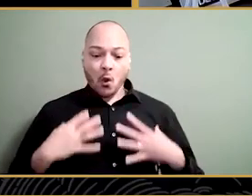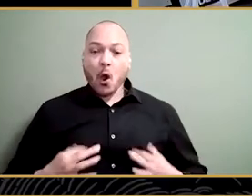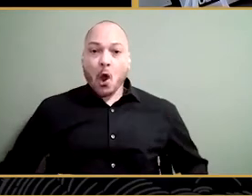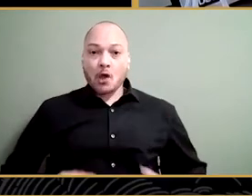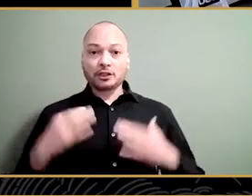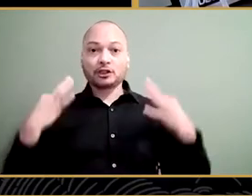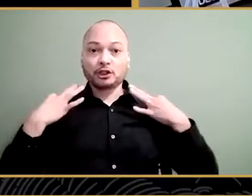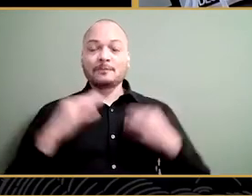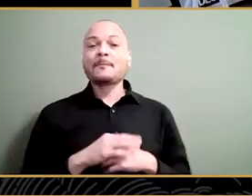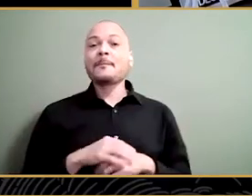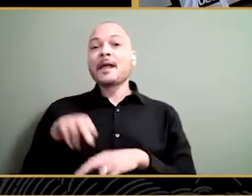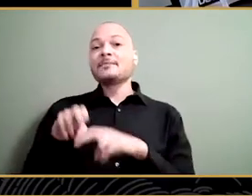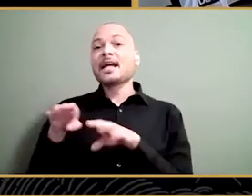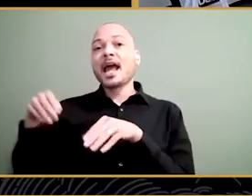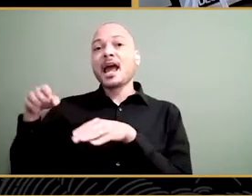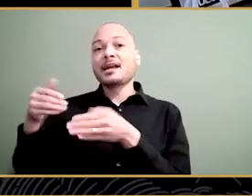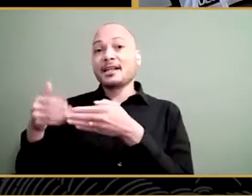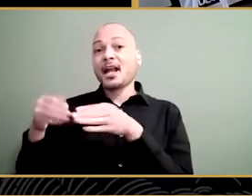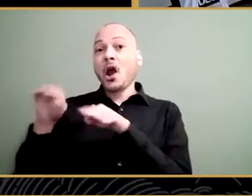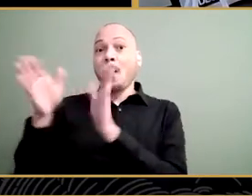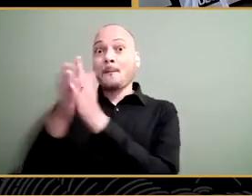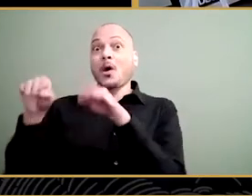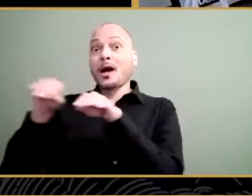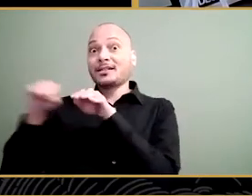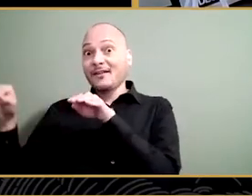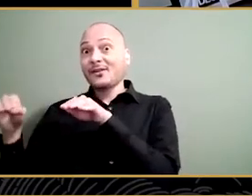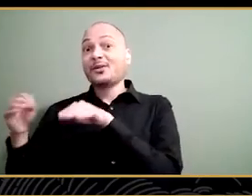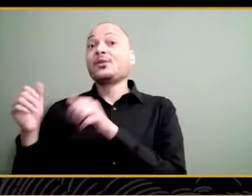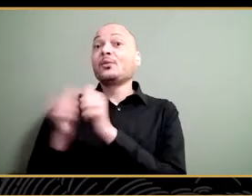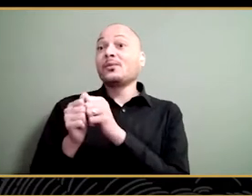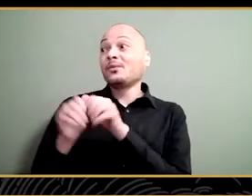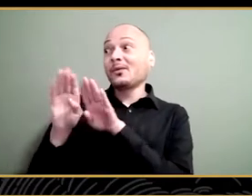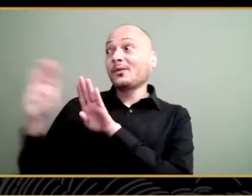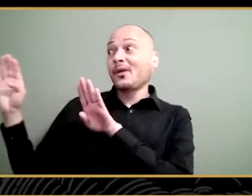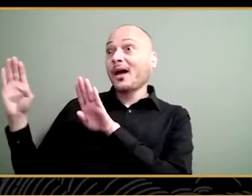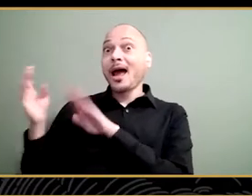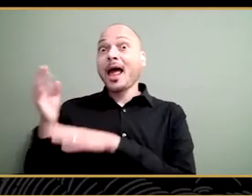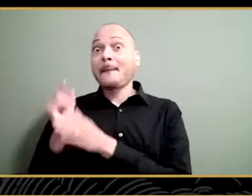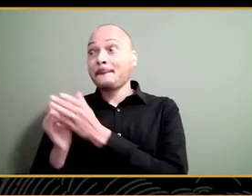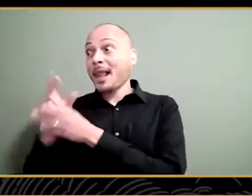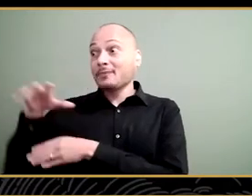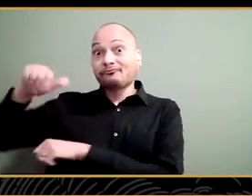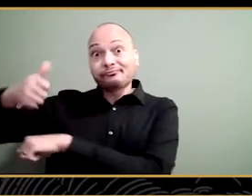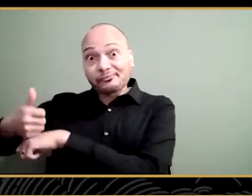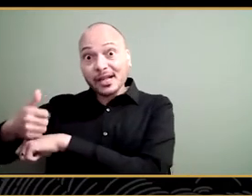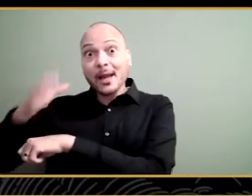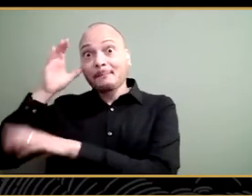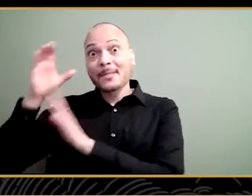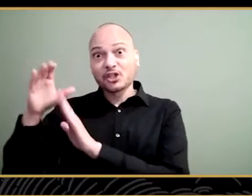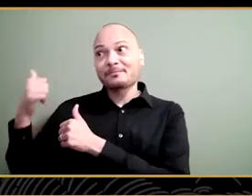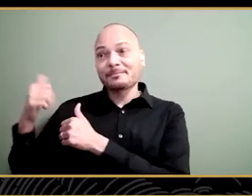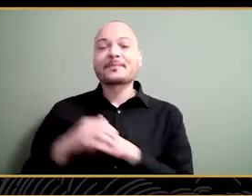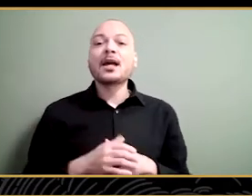and a wall with plants and pictures. This is my poem. A river is